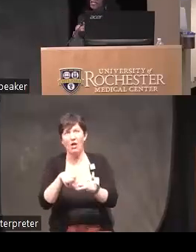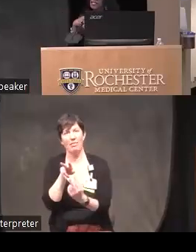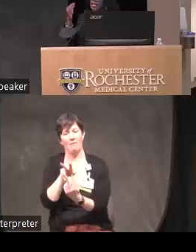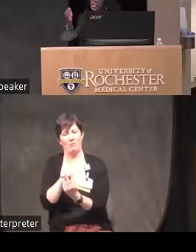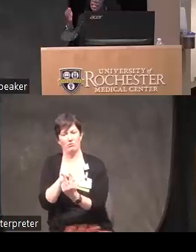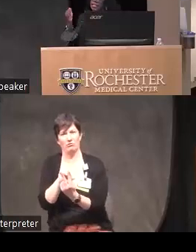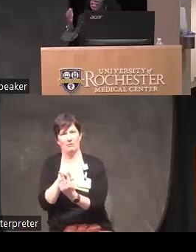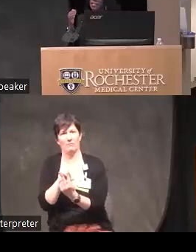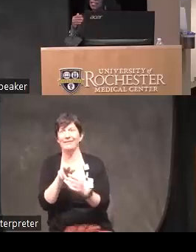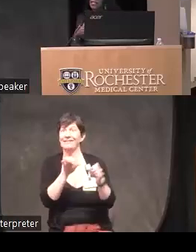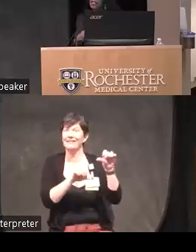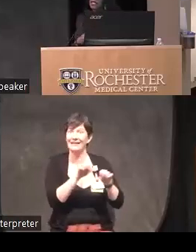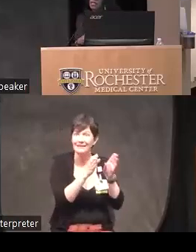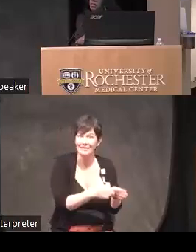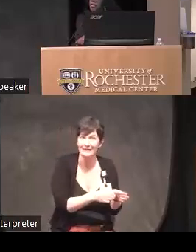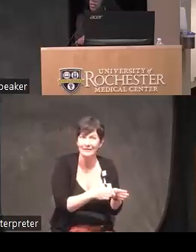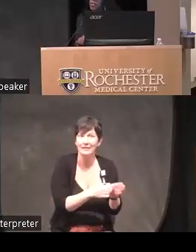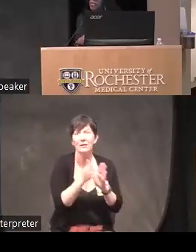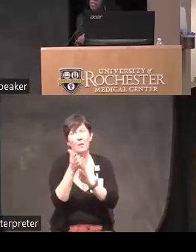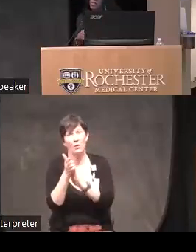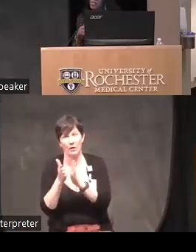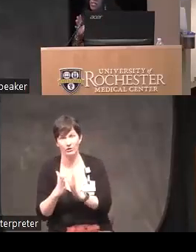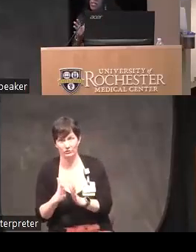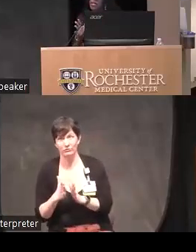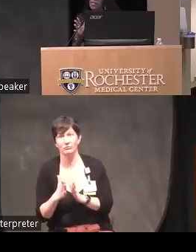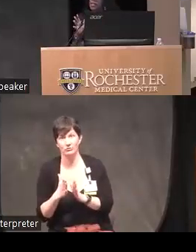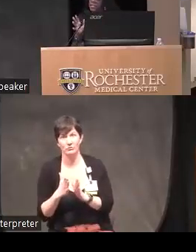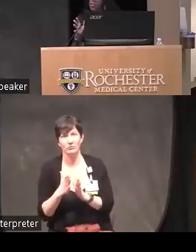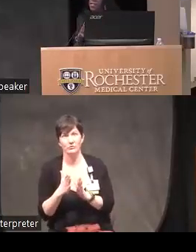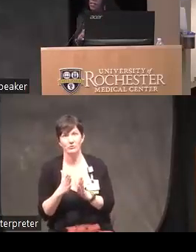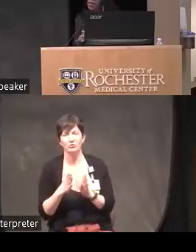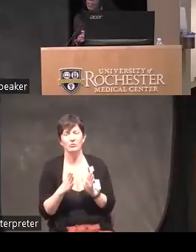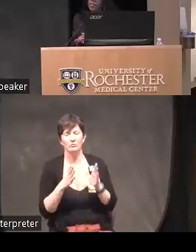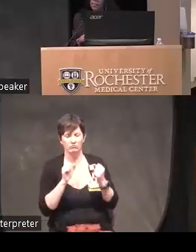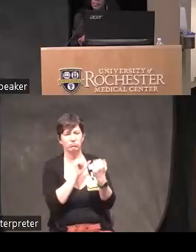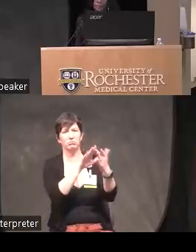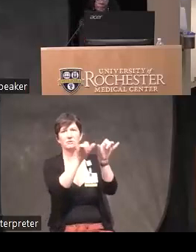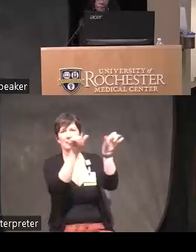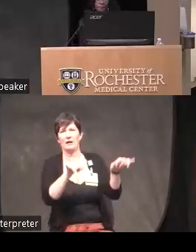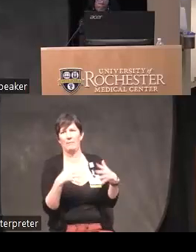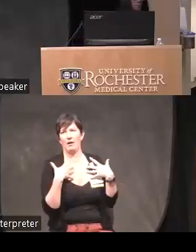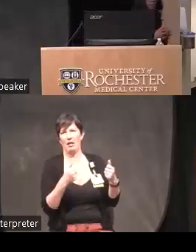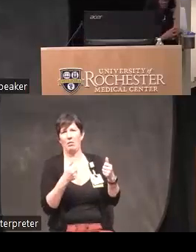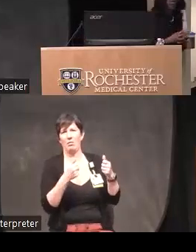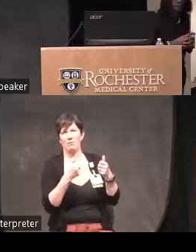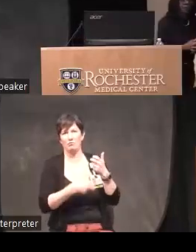between scientists and lawyers to address systemic health problems.